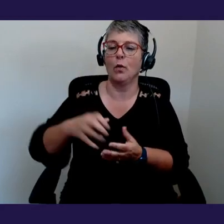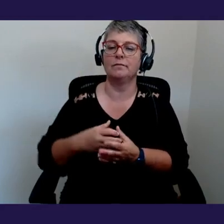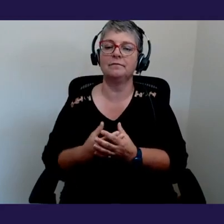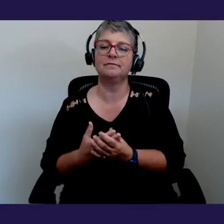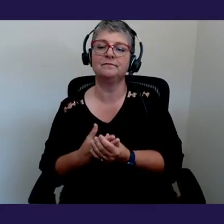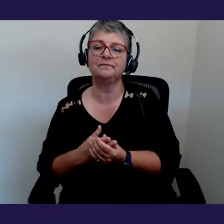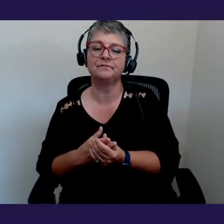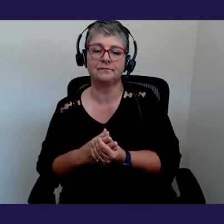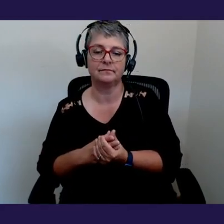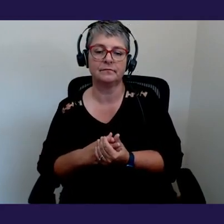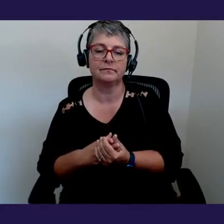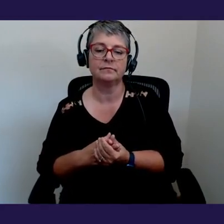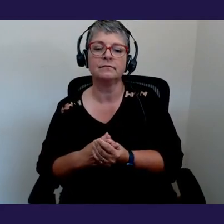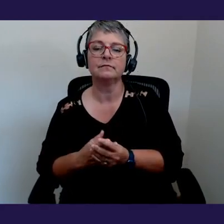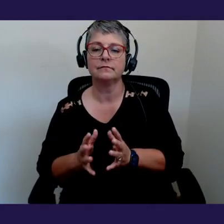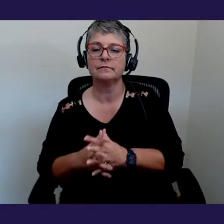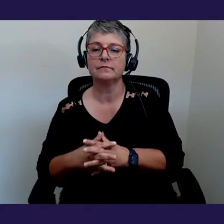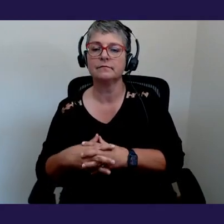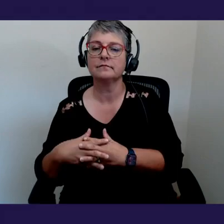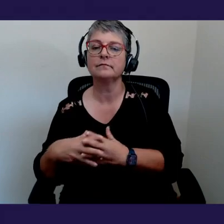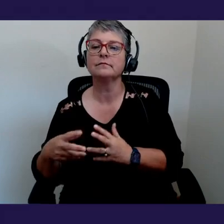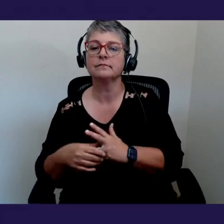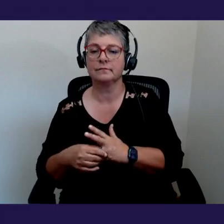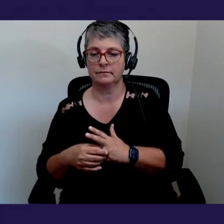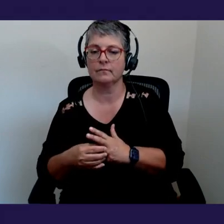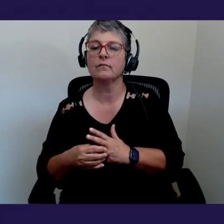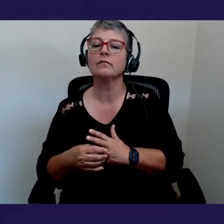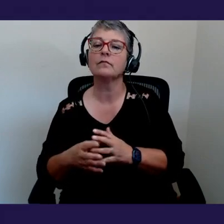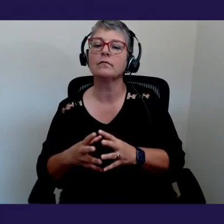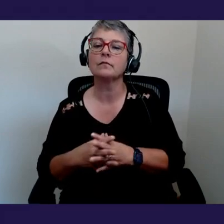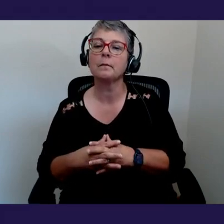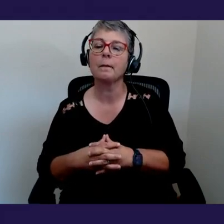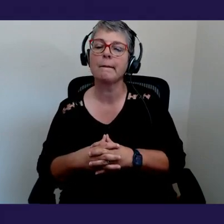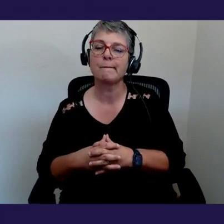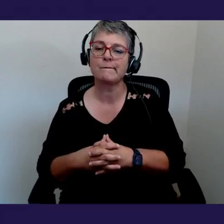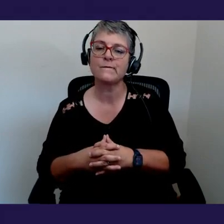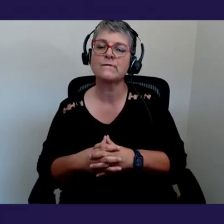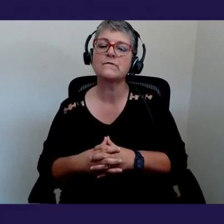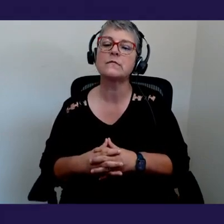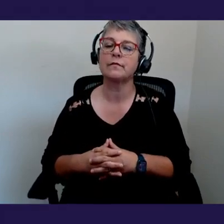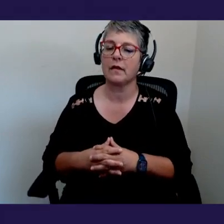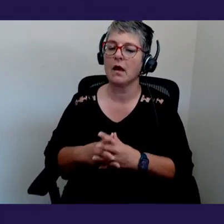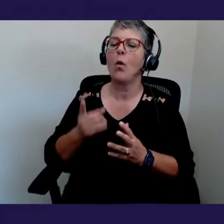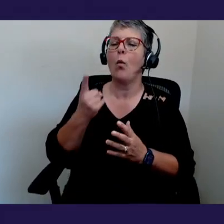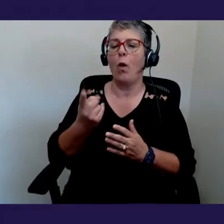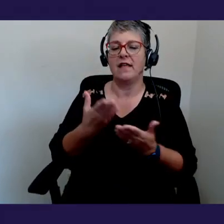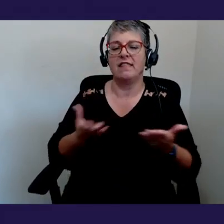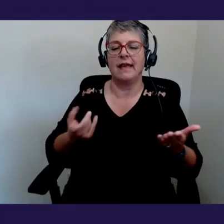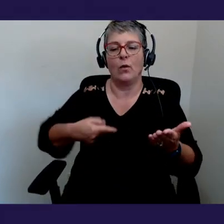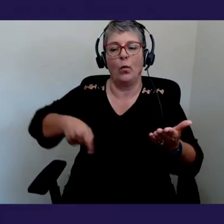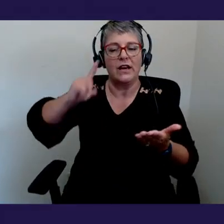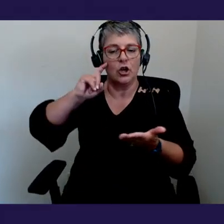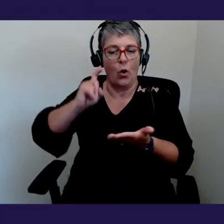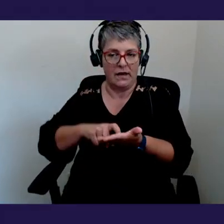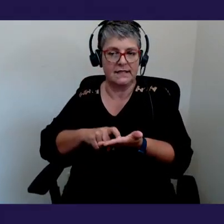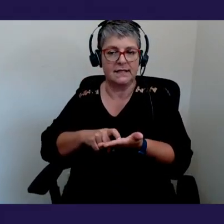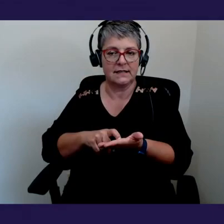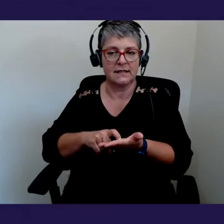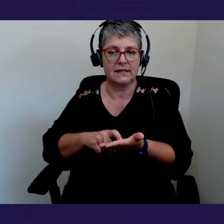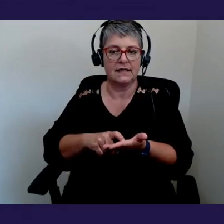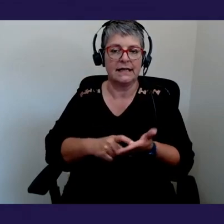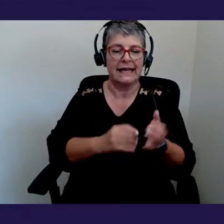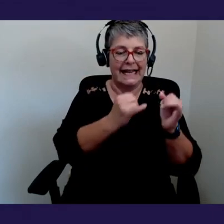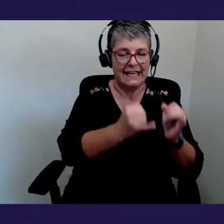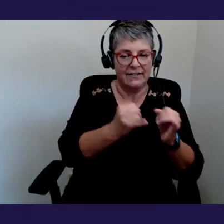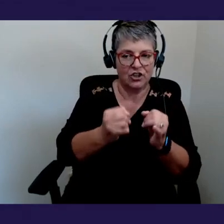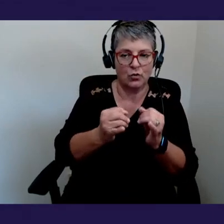I'll be really quick, Rachel. So I will say one thing we noticed was there's a difference between individual incentives to